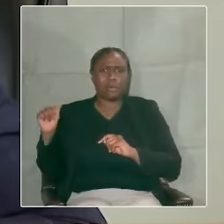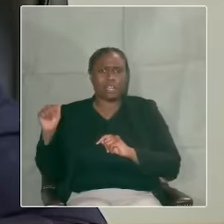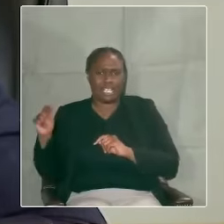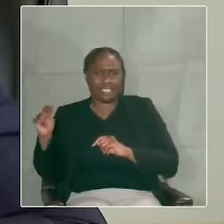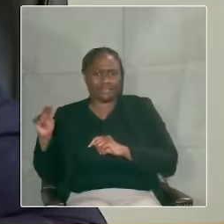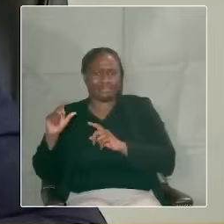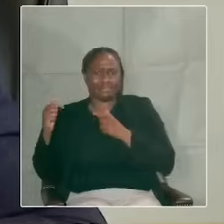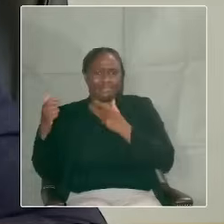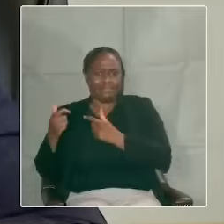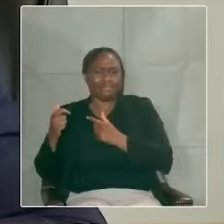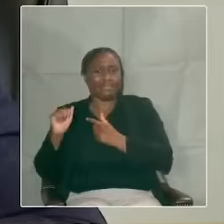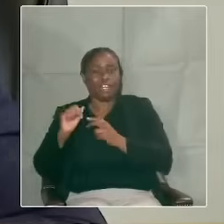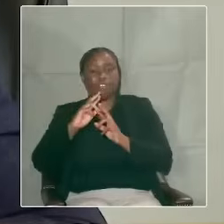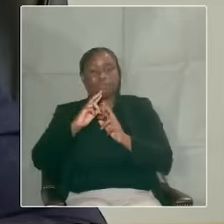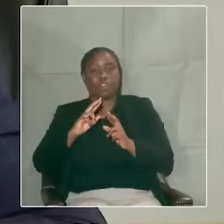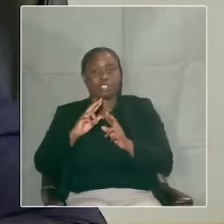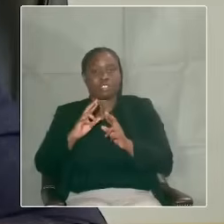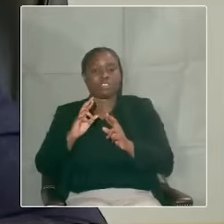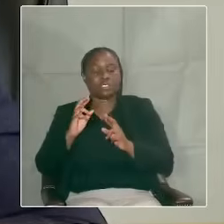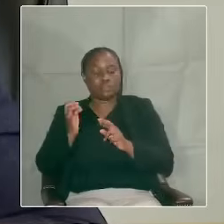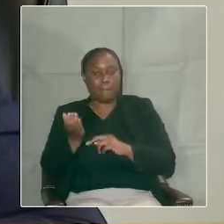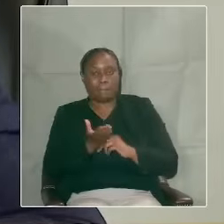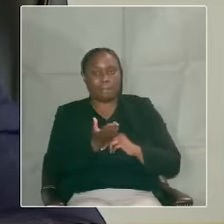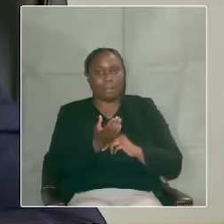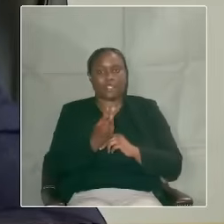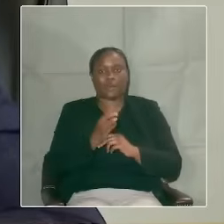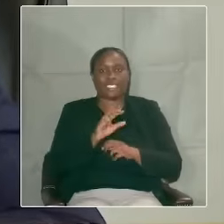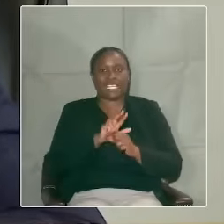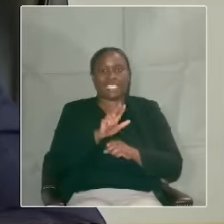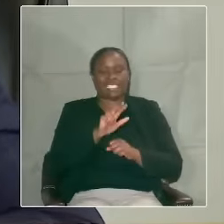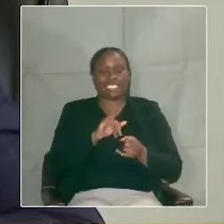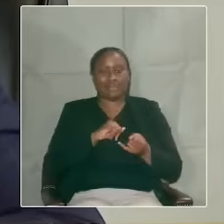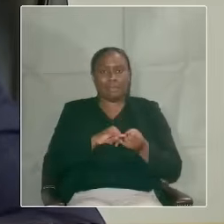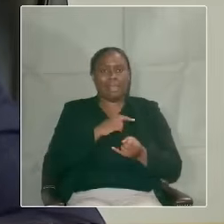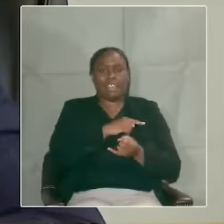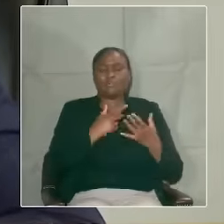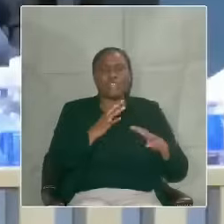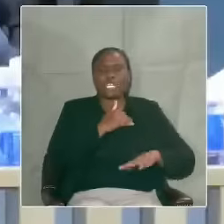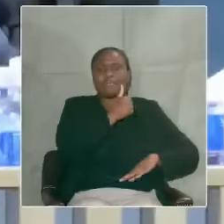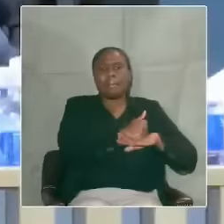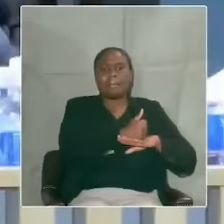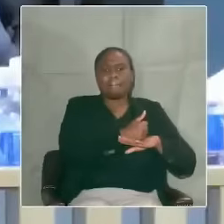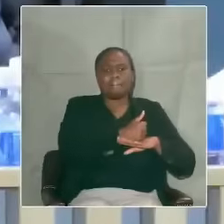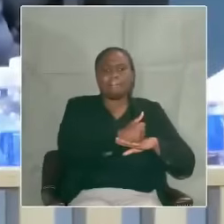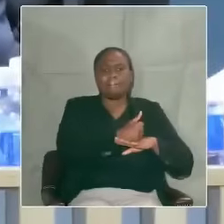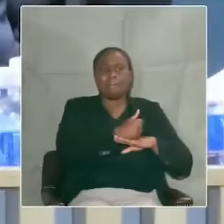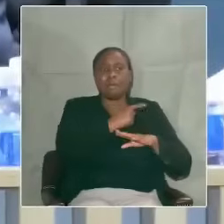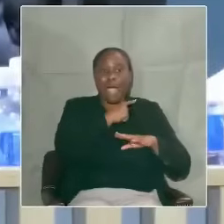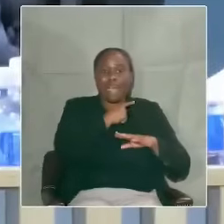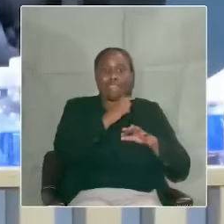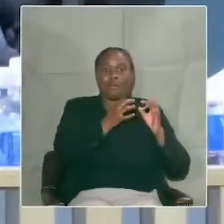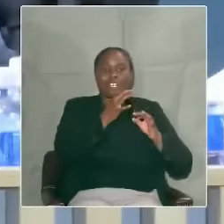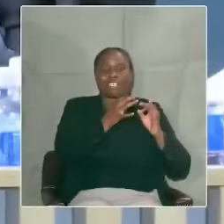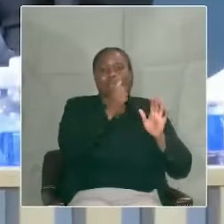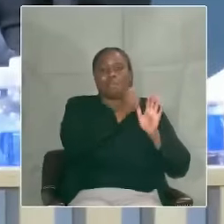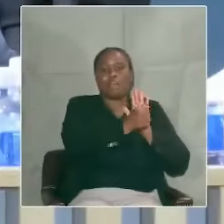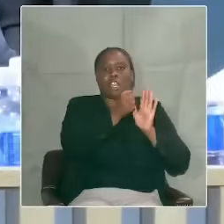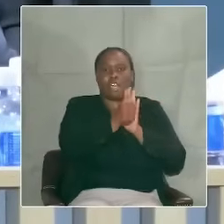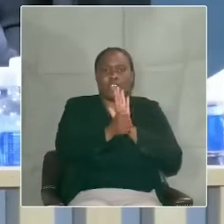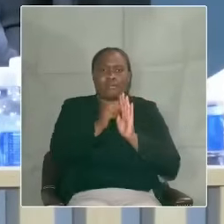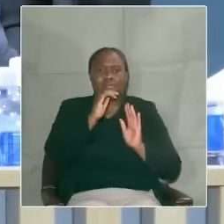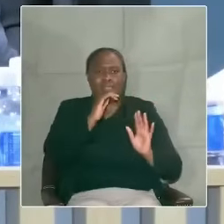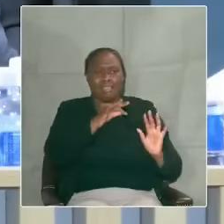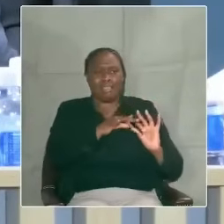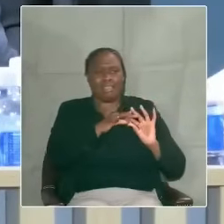somewhere 2018, September. This team was already in place because of the matter. So there is no